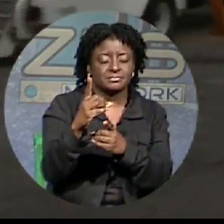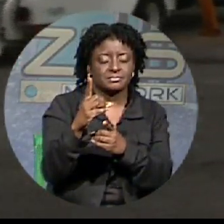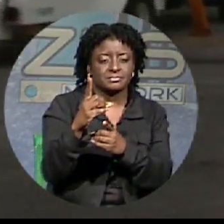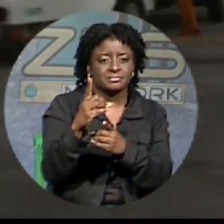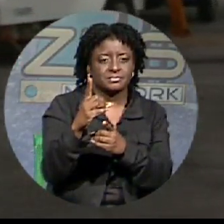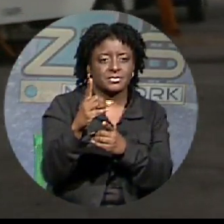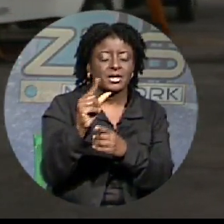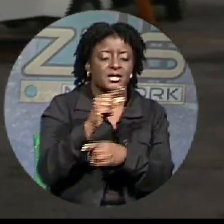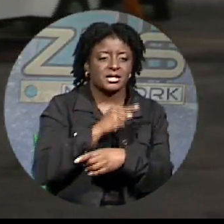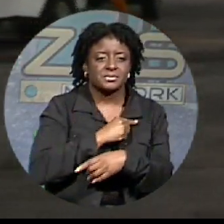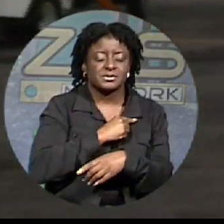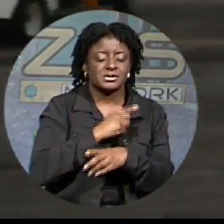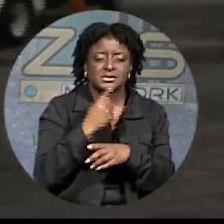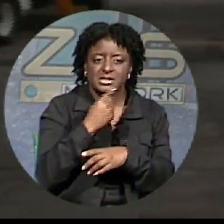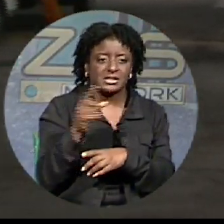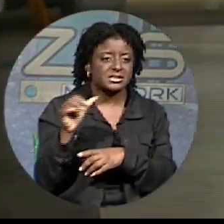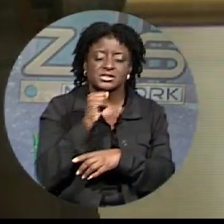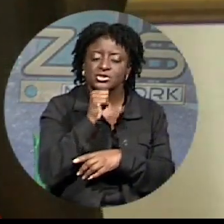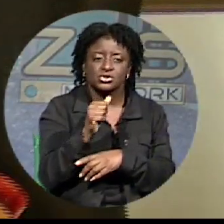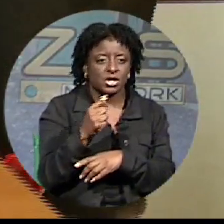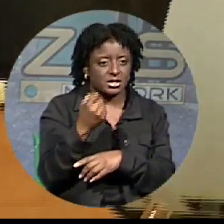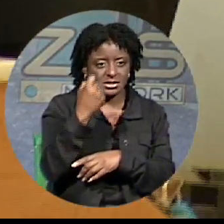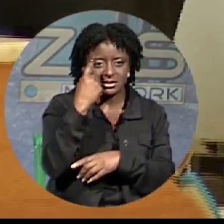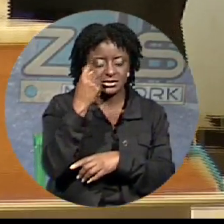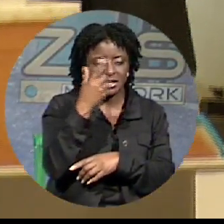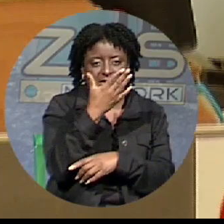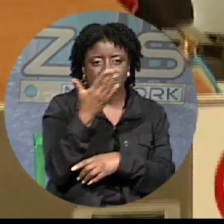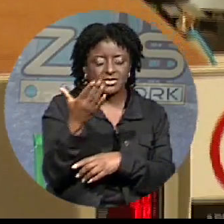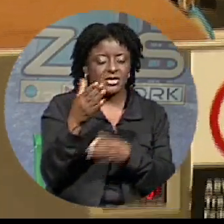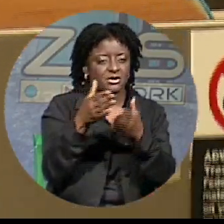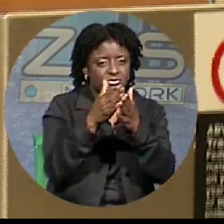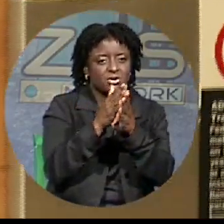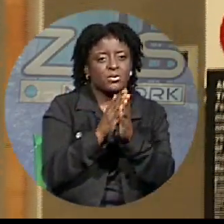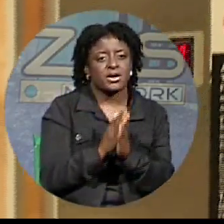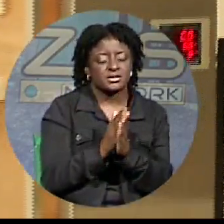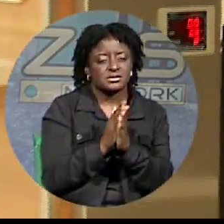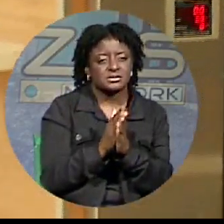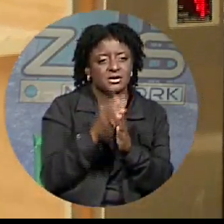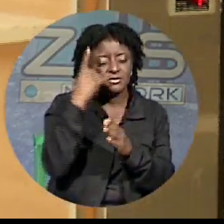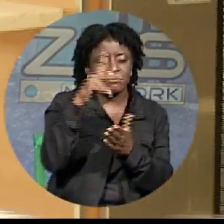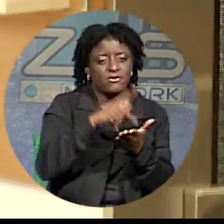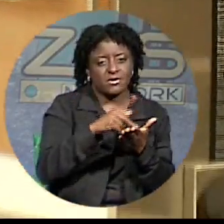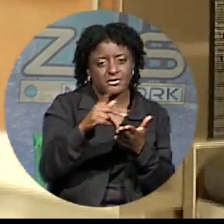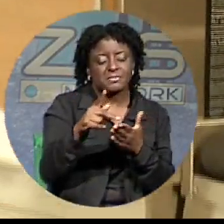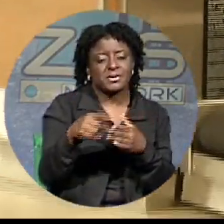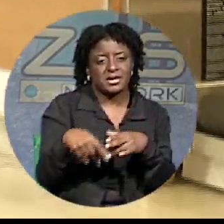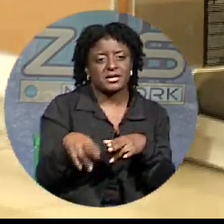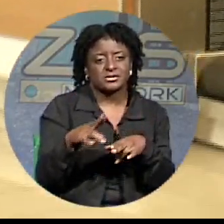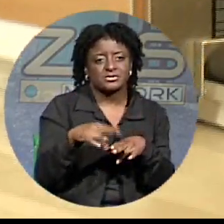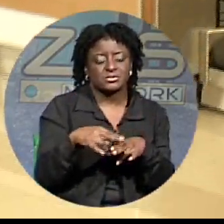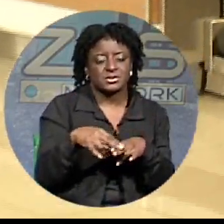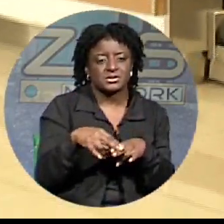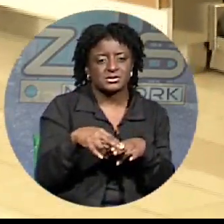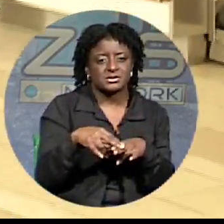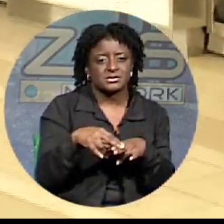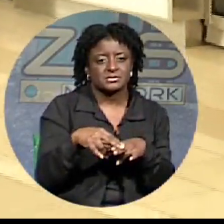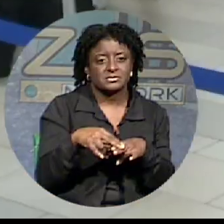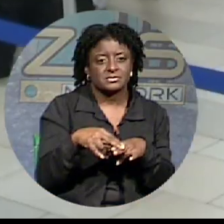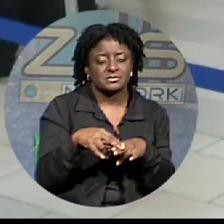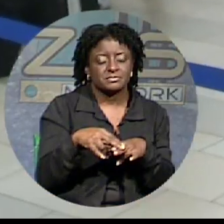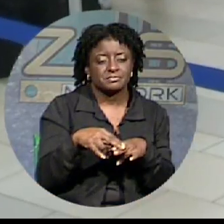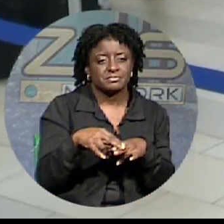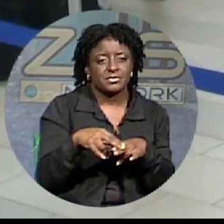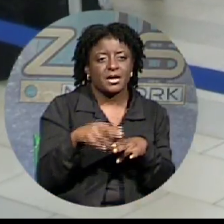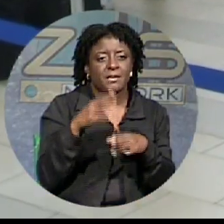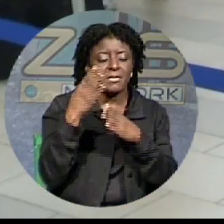said he could not see the rationale in their request, particularly since payroll at Bahamas Air takes up to 48% of the airline's revenue